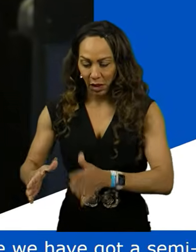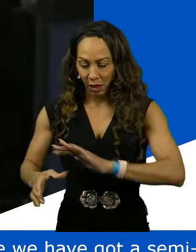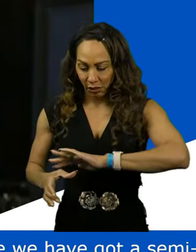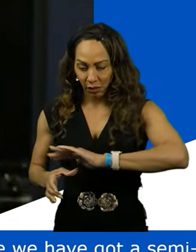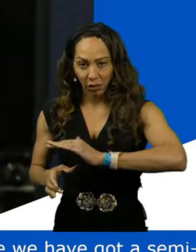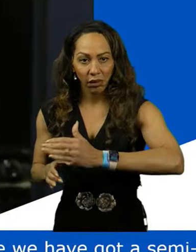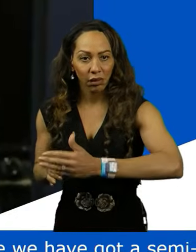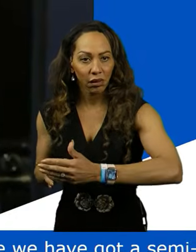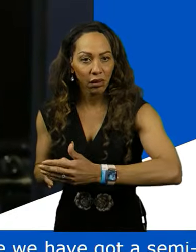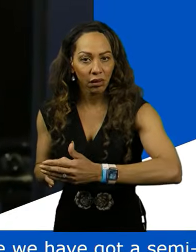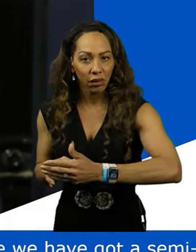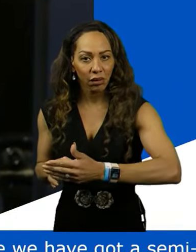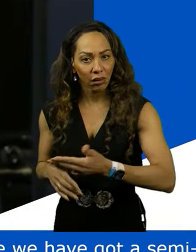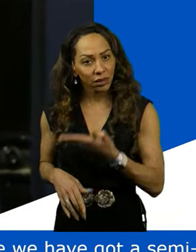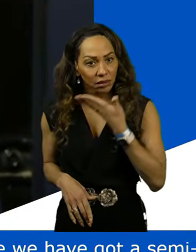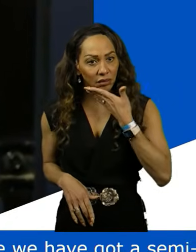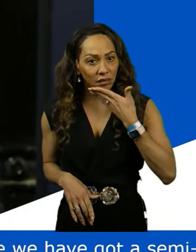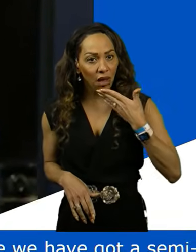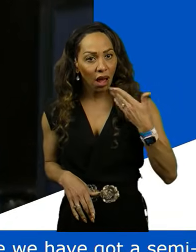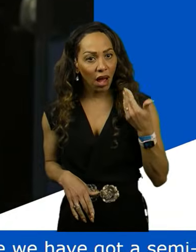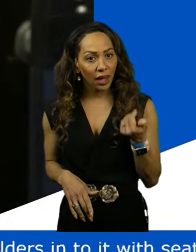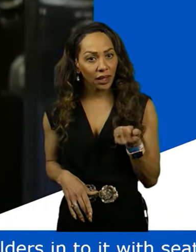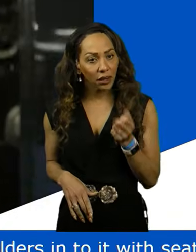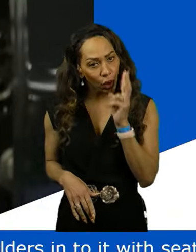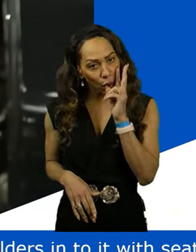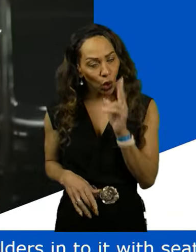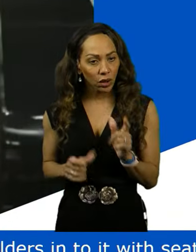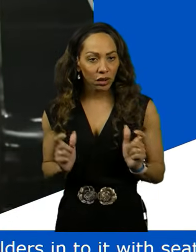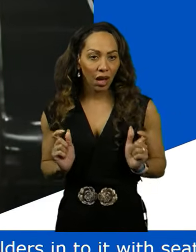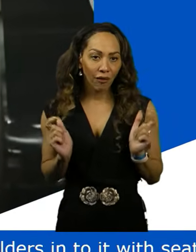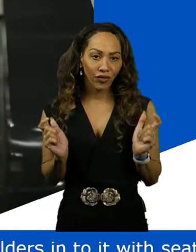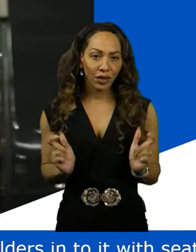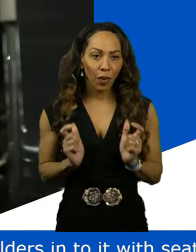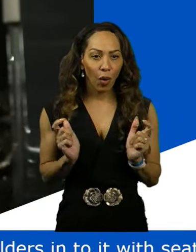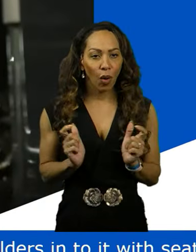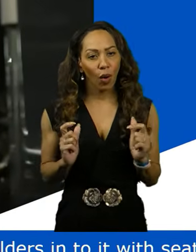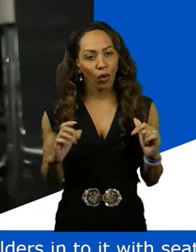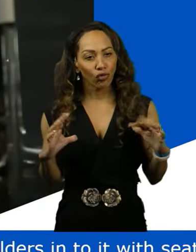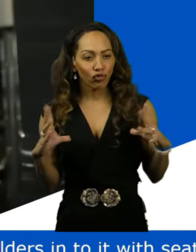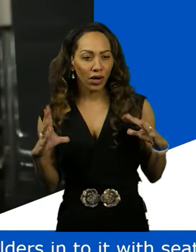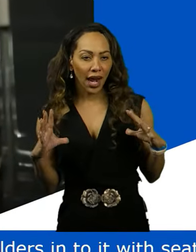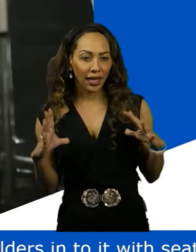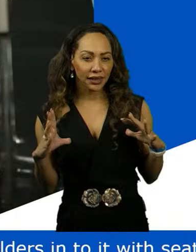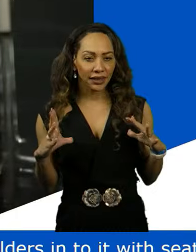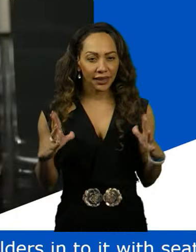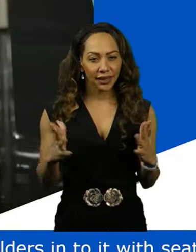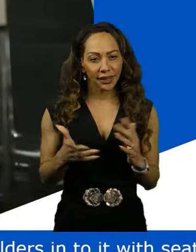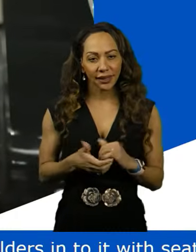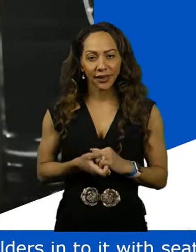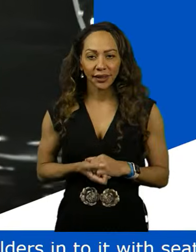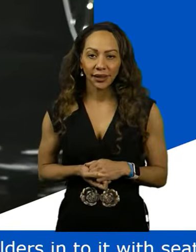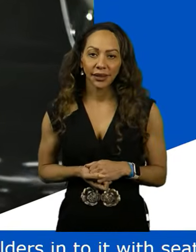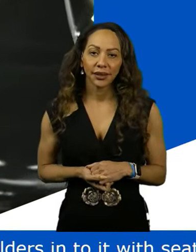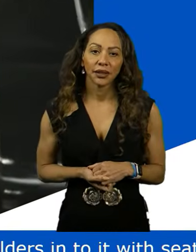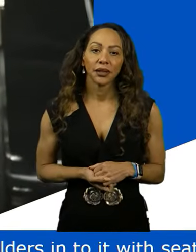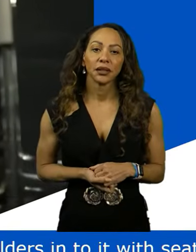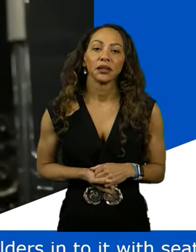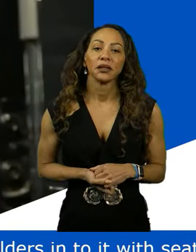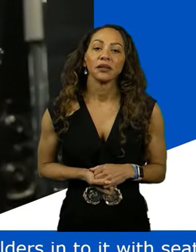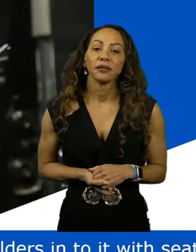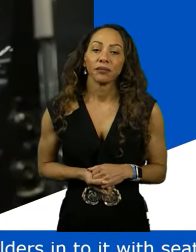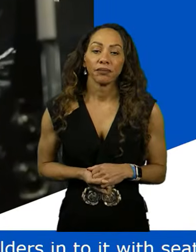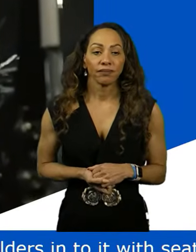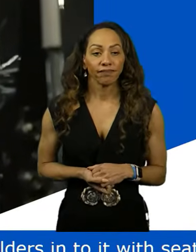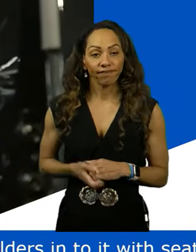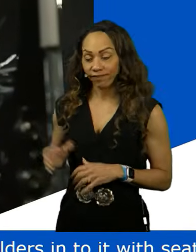And this is actually a nice feature and makes it comfortable and relaxing and supportive out on the move. And obviously we can